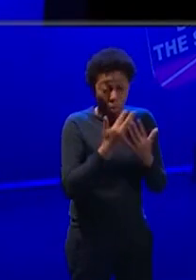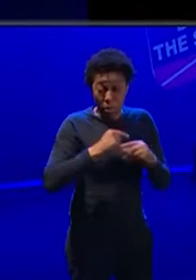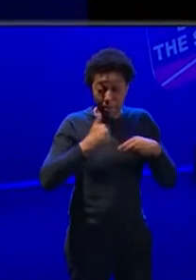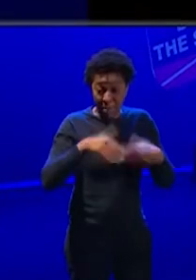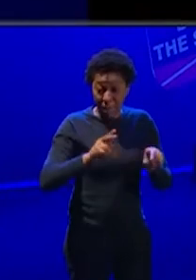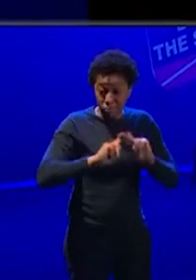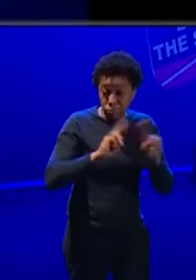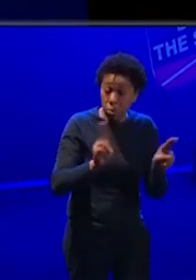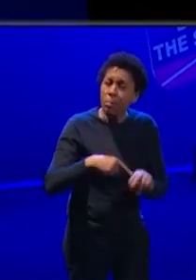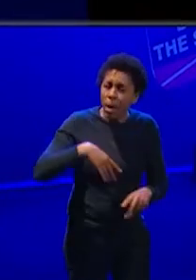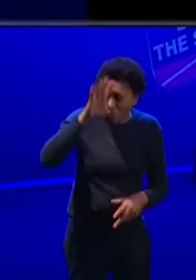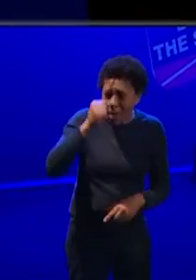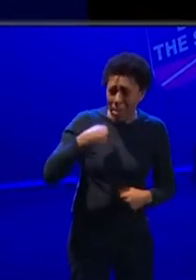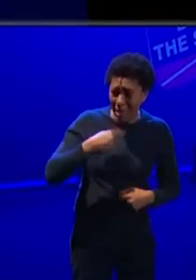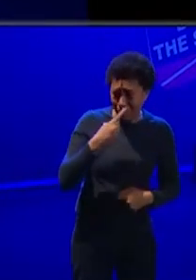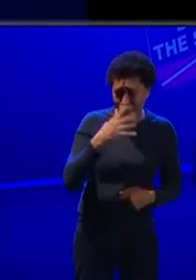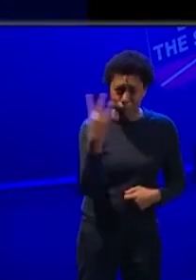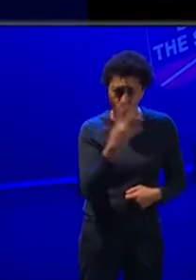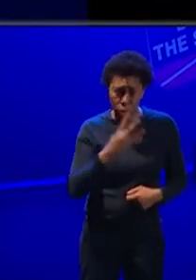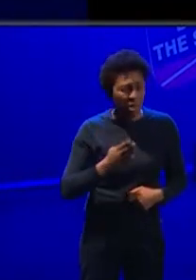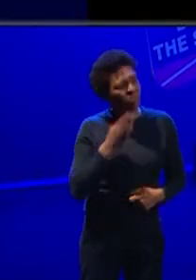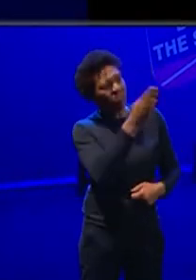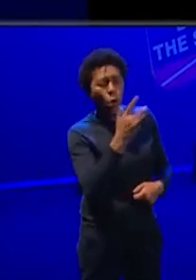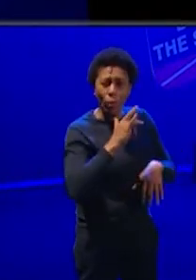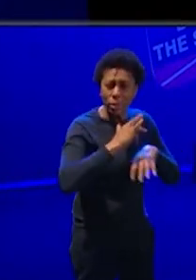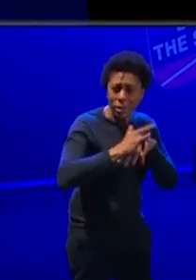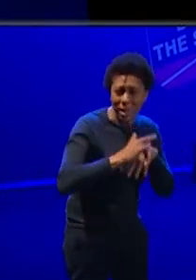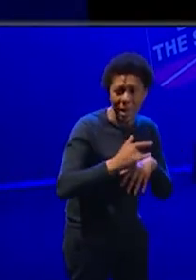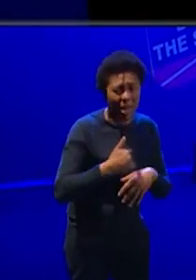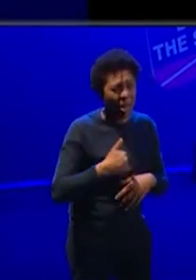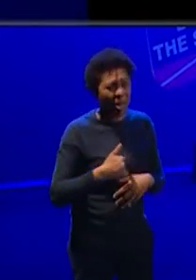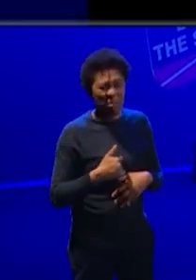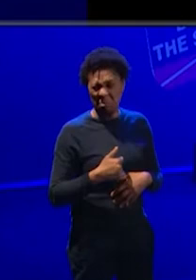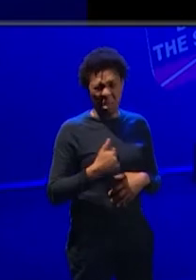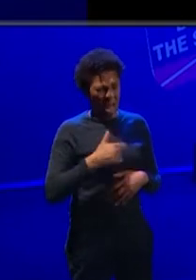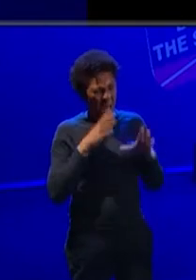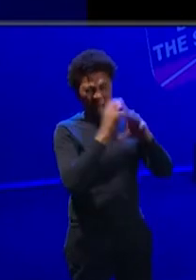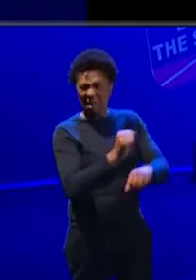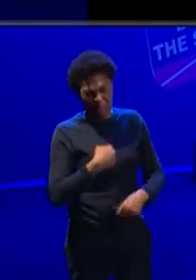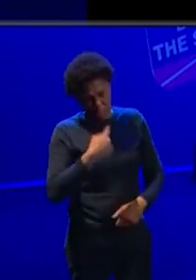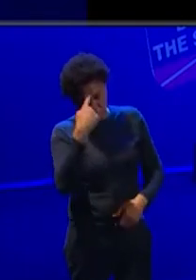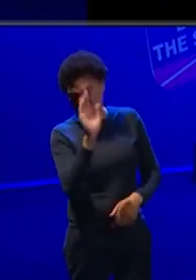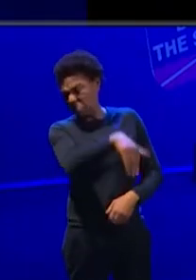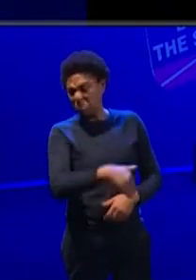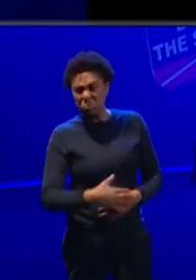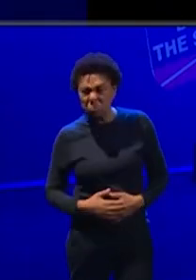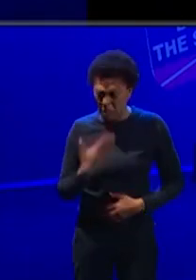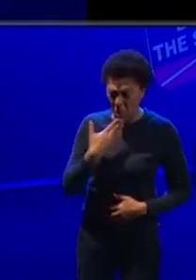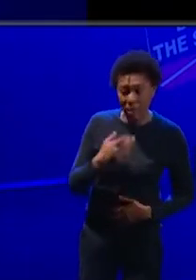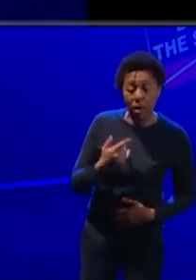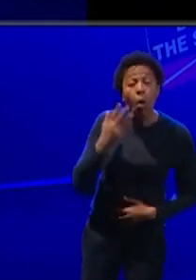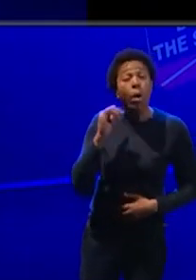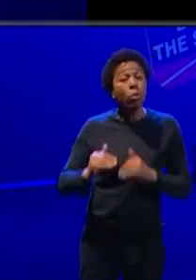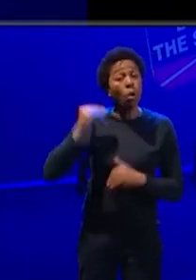I can remember being taken to the theatre when I was 14. It was the only time I'd ever been. I hated every minute of it, and I didn't want to go back at all. Do you know what I mean? It was when I was older and I